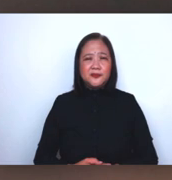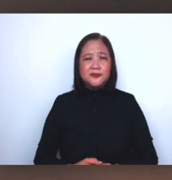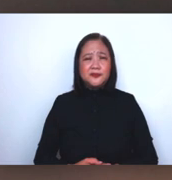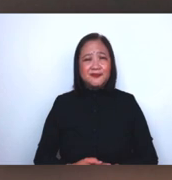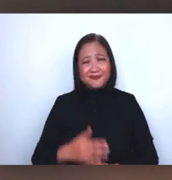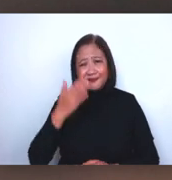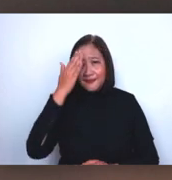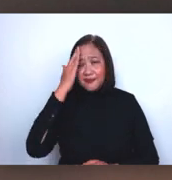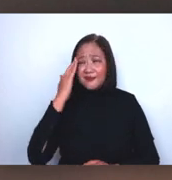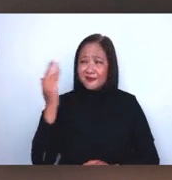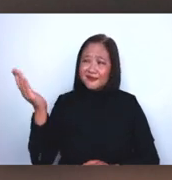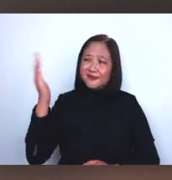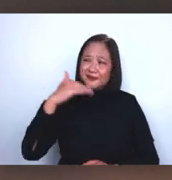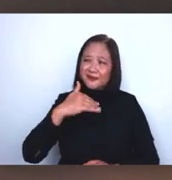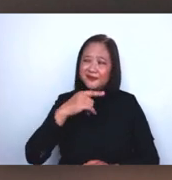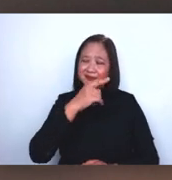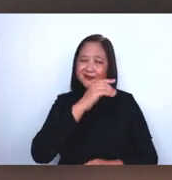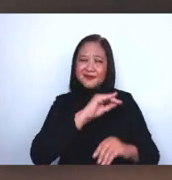Come into the light with me.